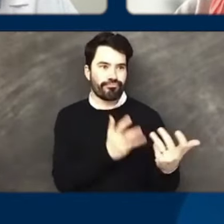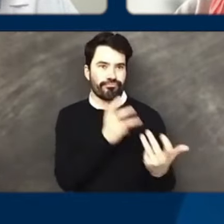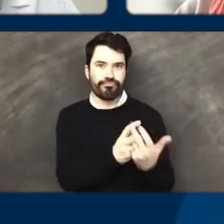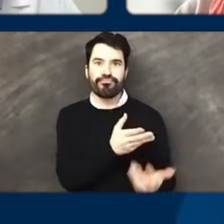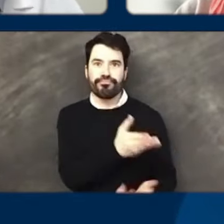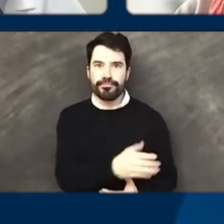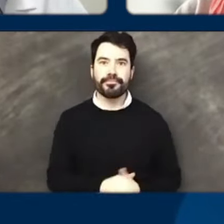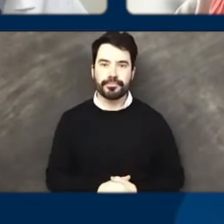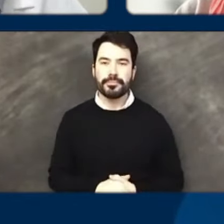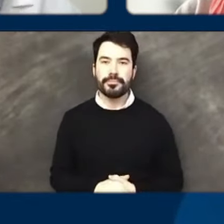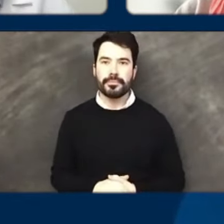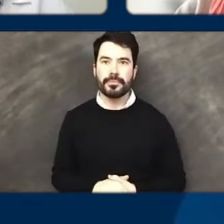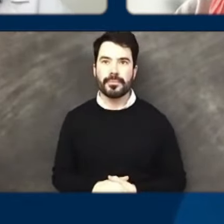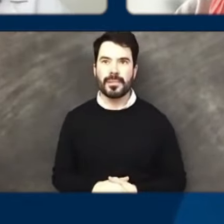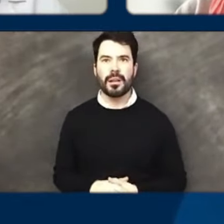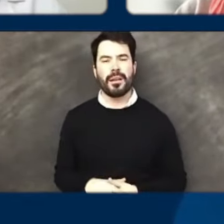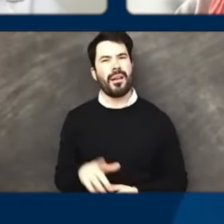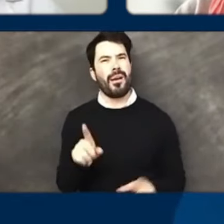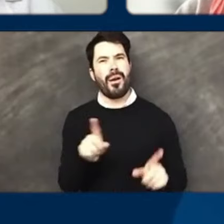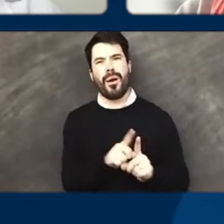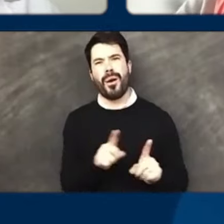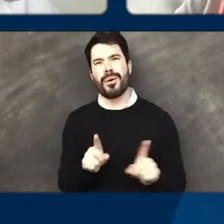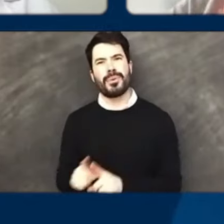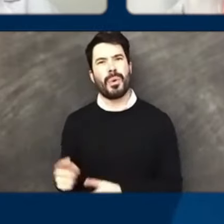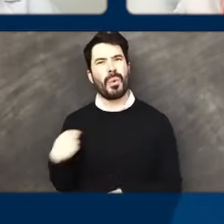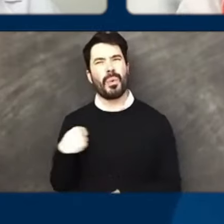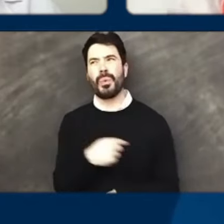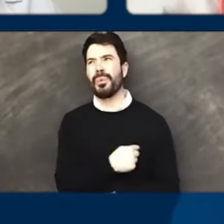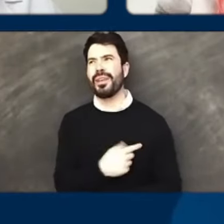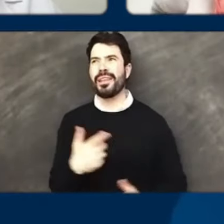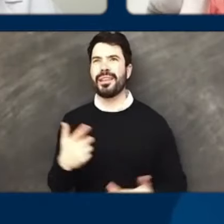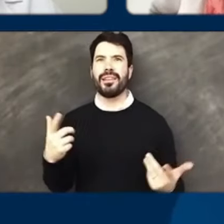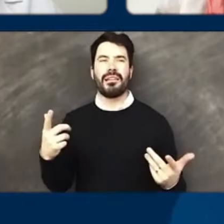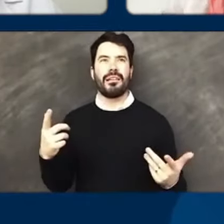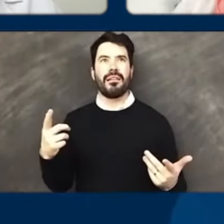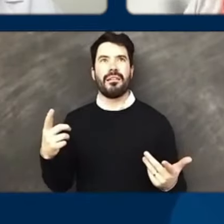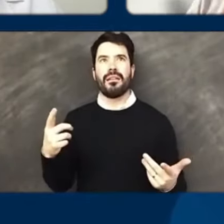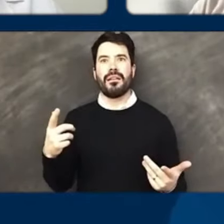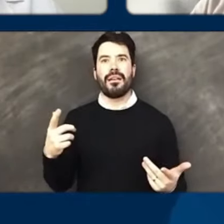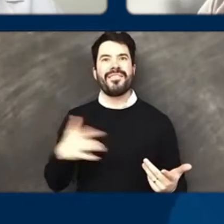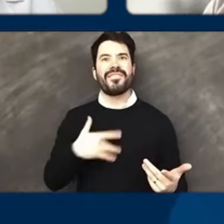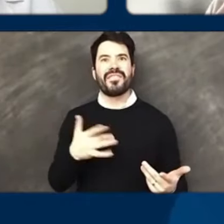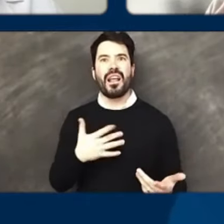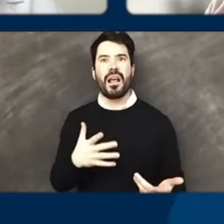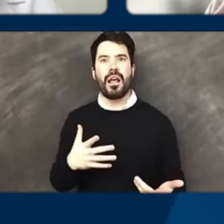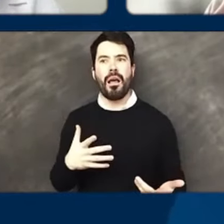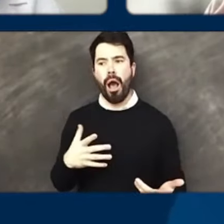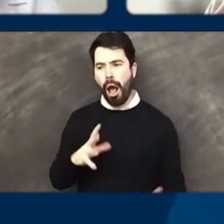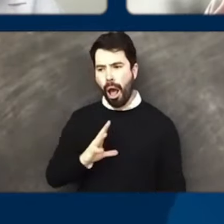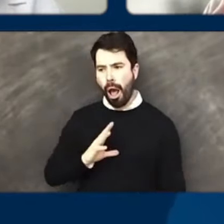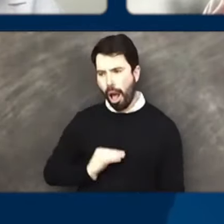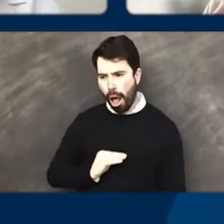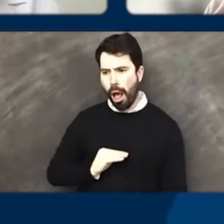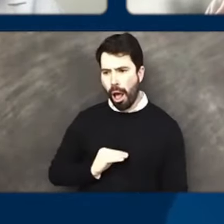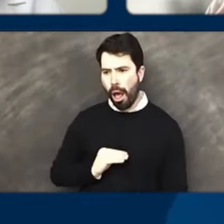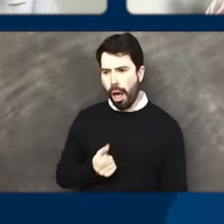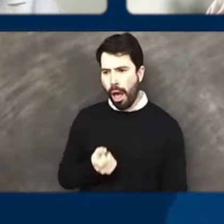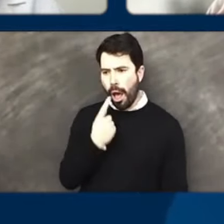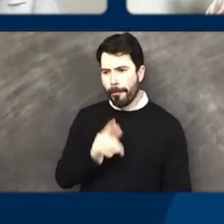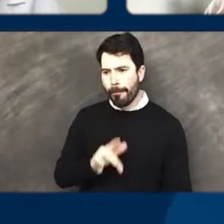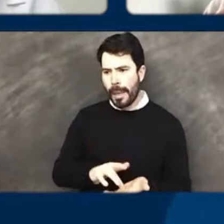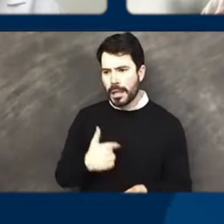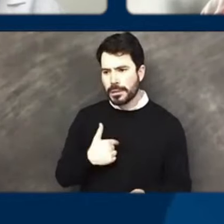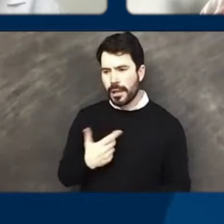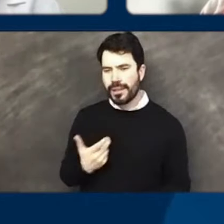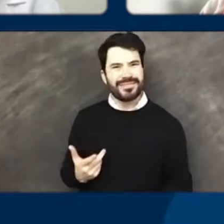And we often make it sound like it's a sign of failure if you have to take a blood pressure medication, and it shouldn't be that way. We send